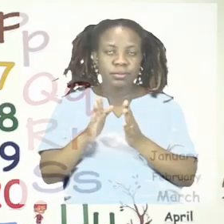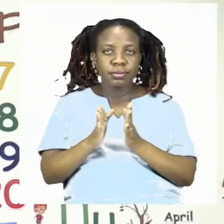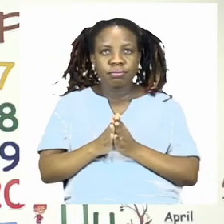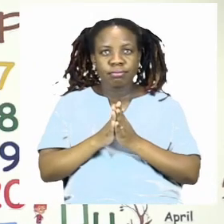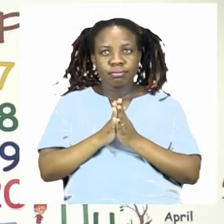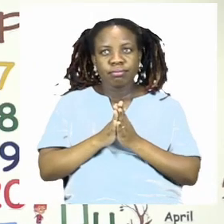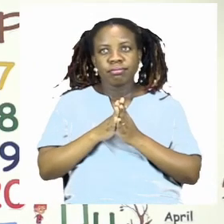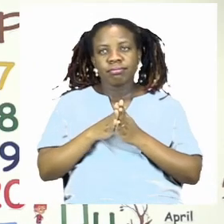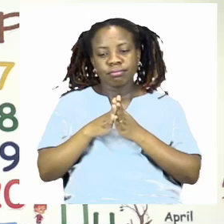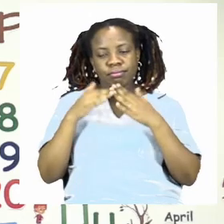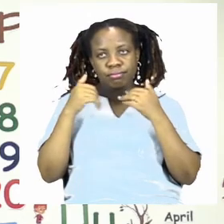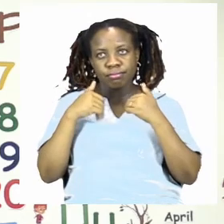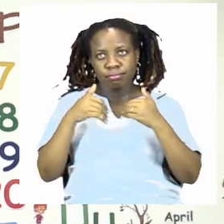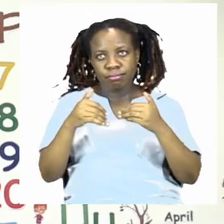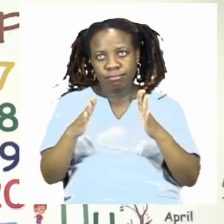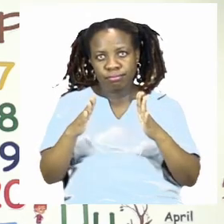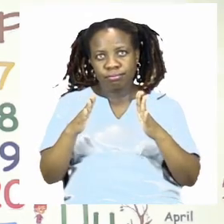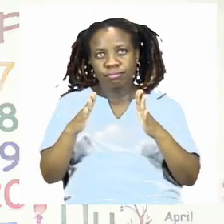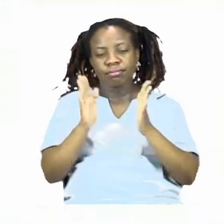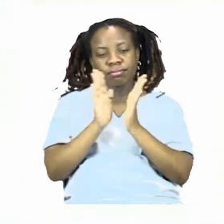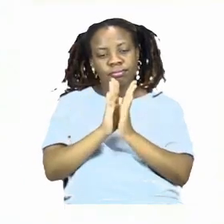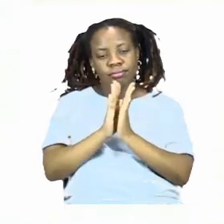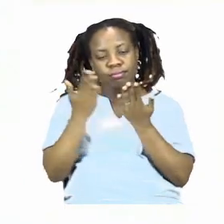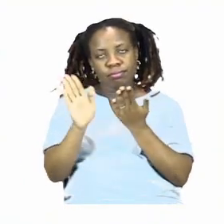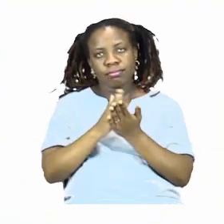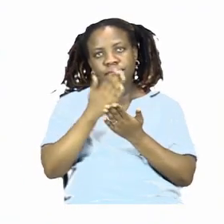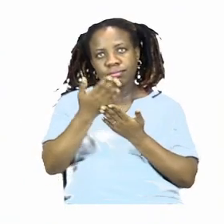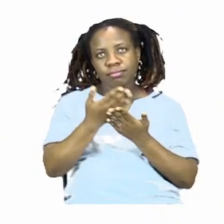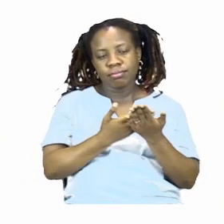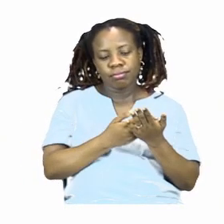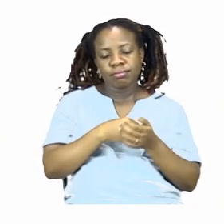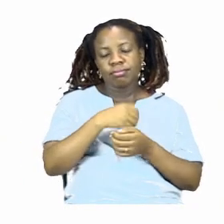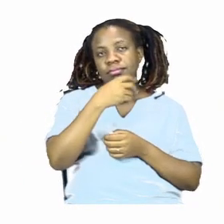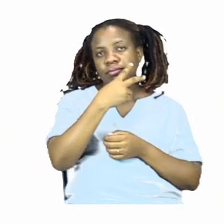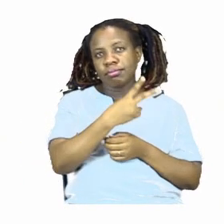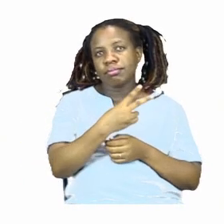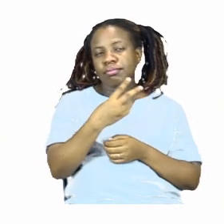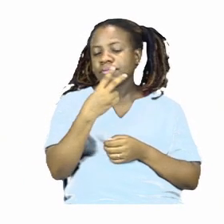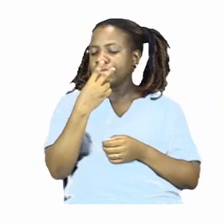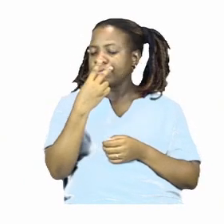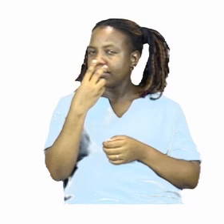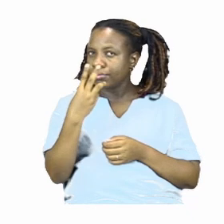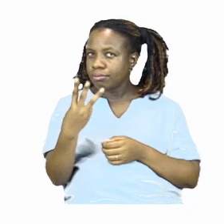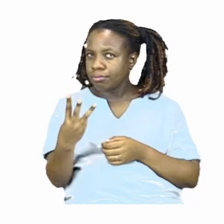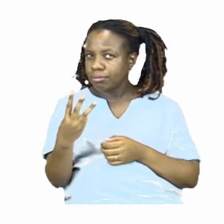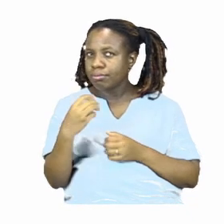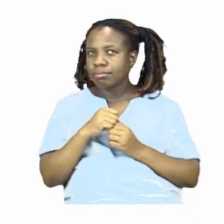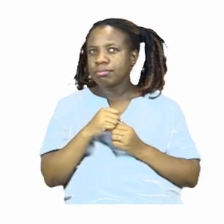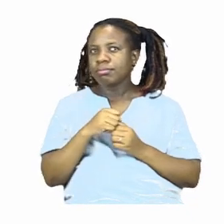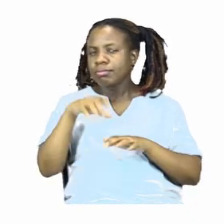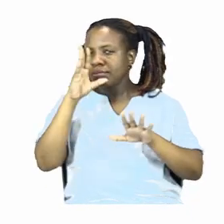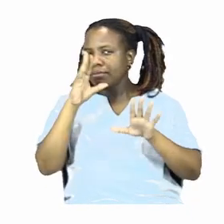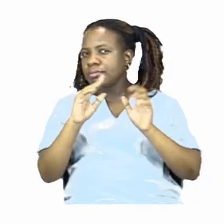Now let's start this lesson on page 23. And here we are doing prepositions of